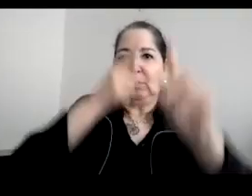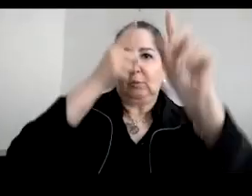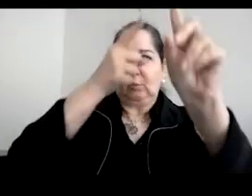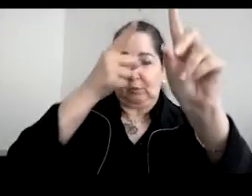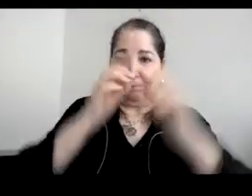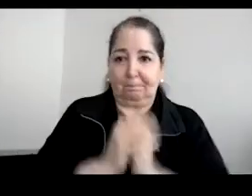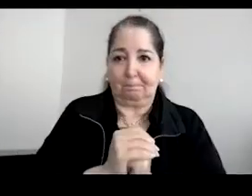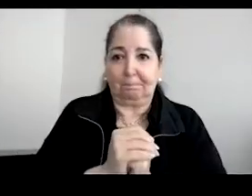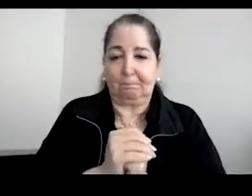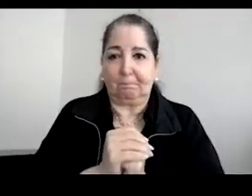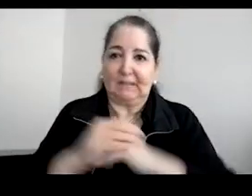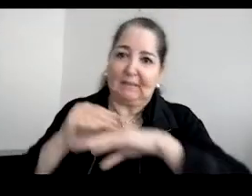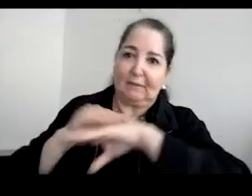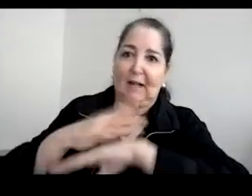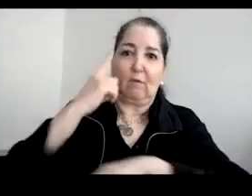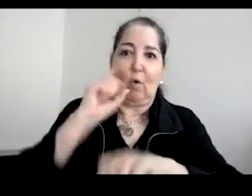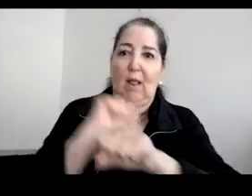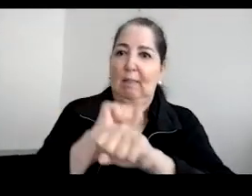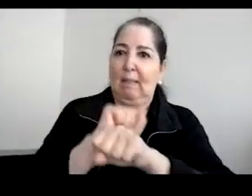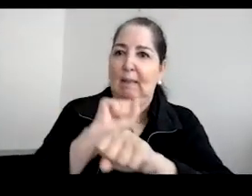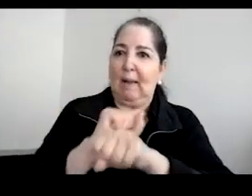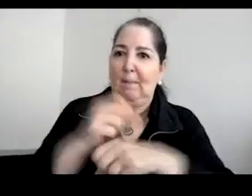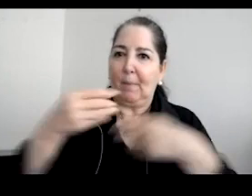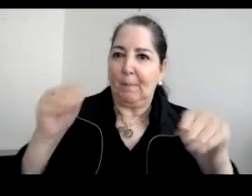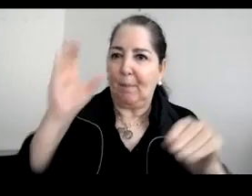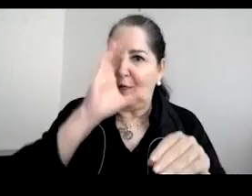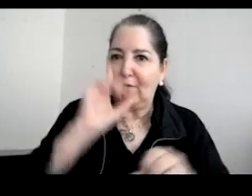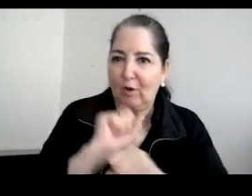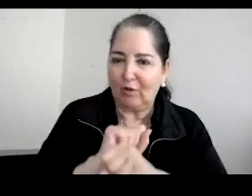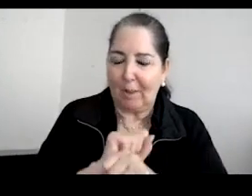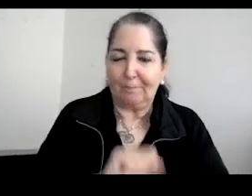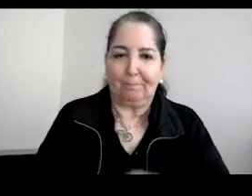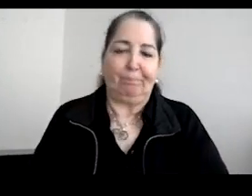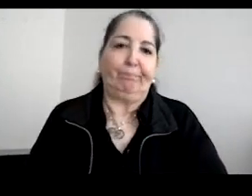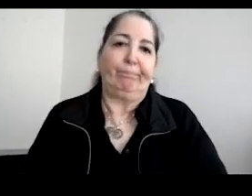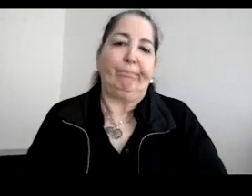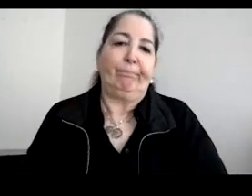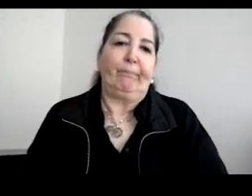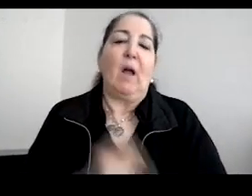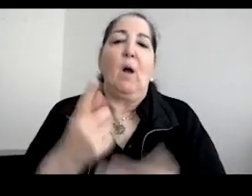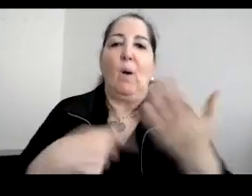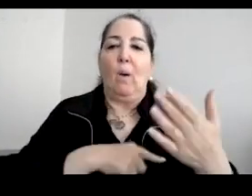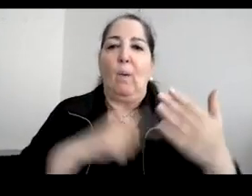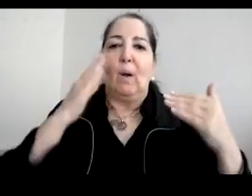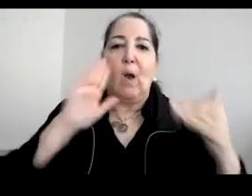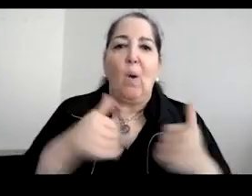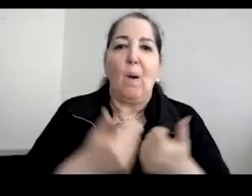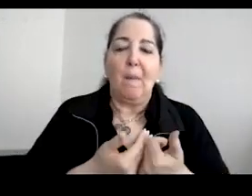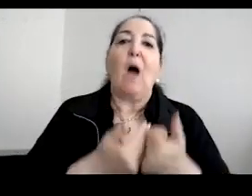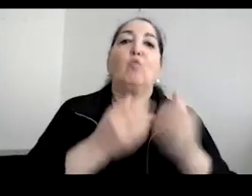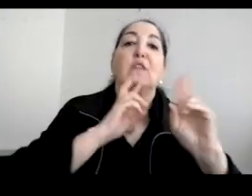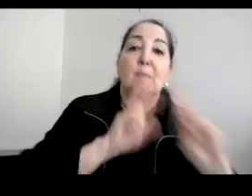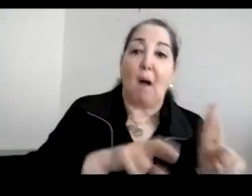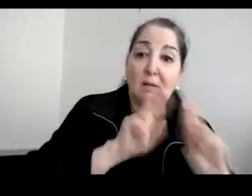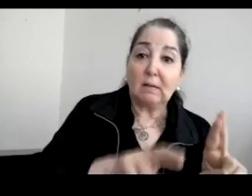market, the kind of major policy responses have been, and what we know about how successful those responses have been